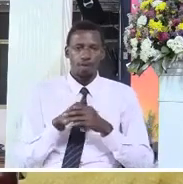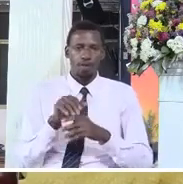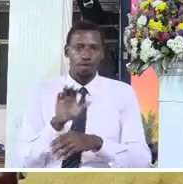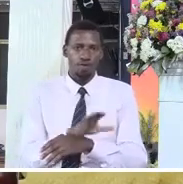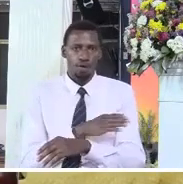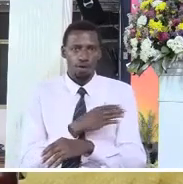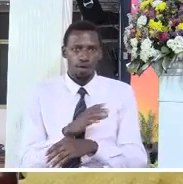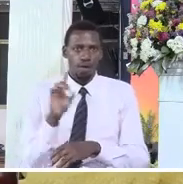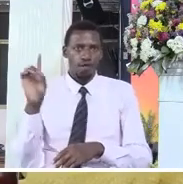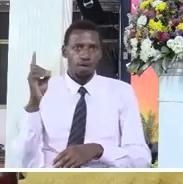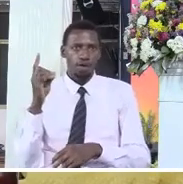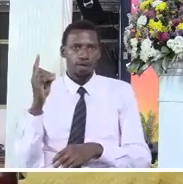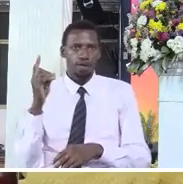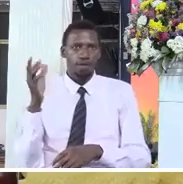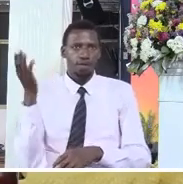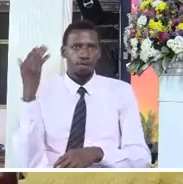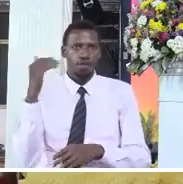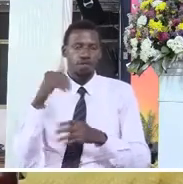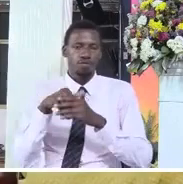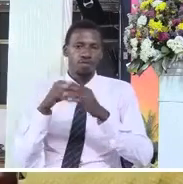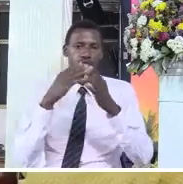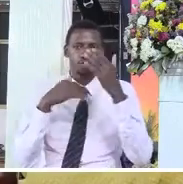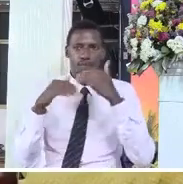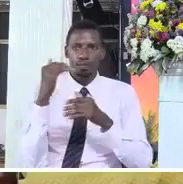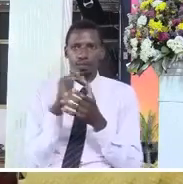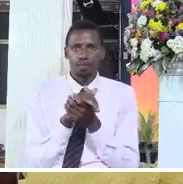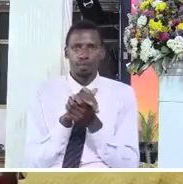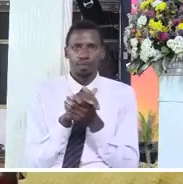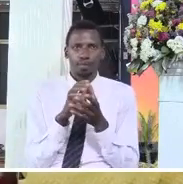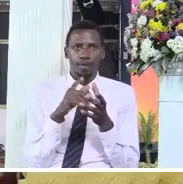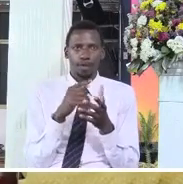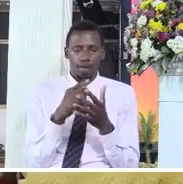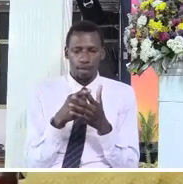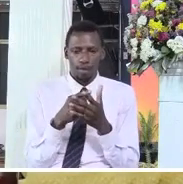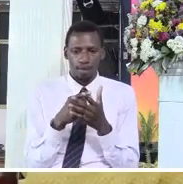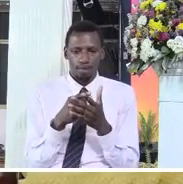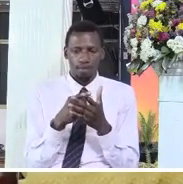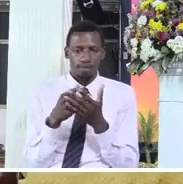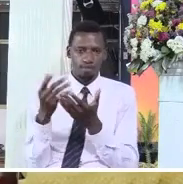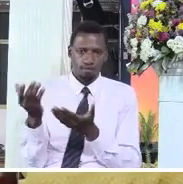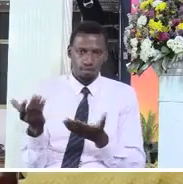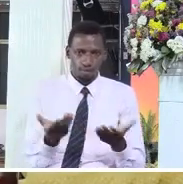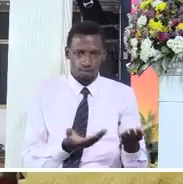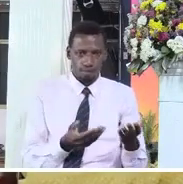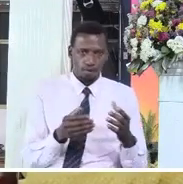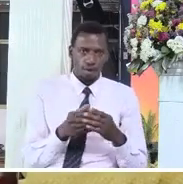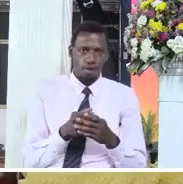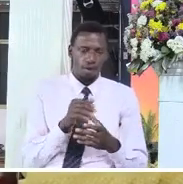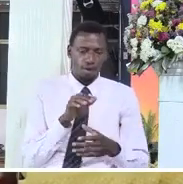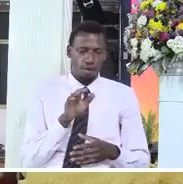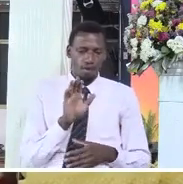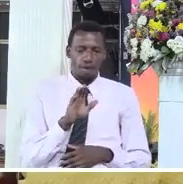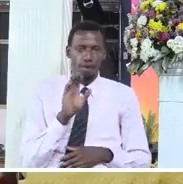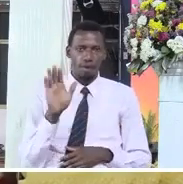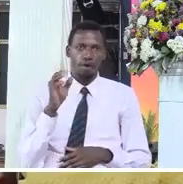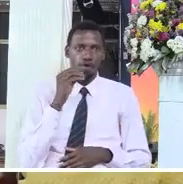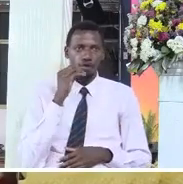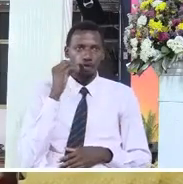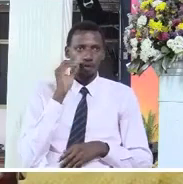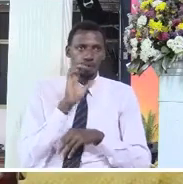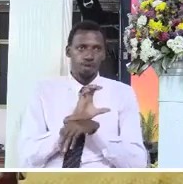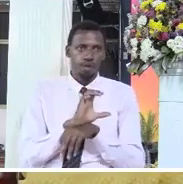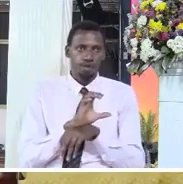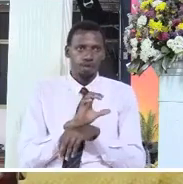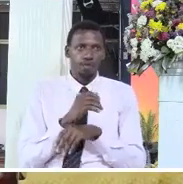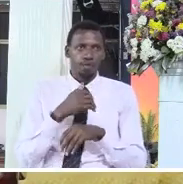in the university. They were first in the university, then they were received in the local church. And so there is a lot of training. I think we